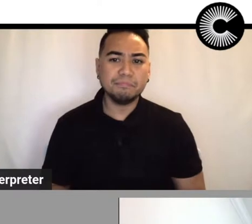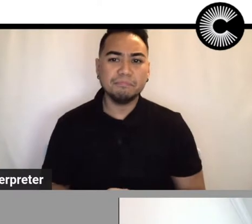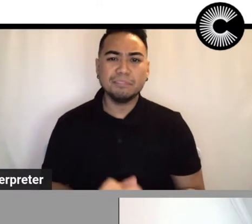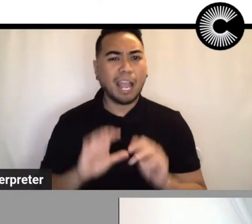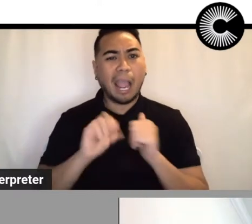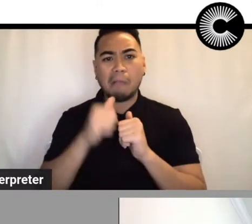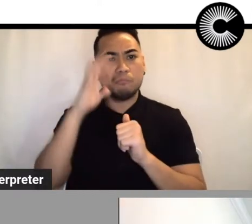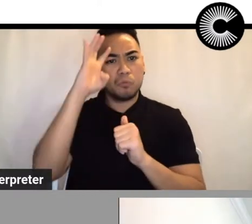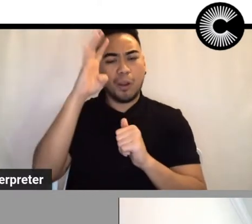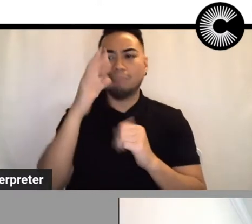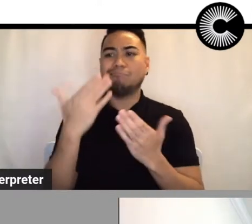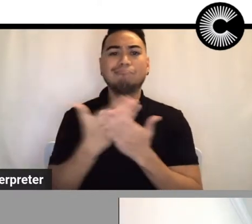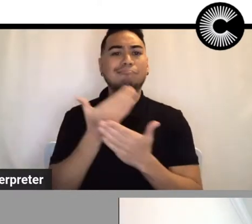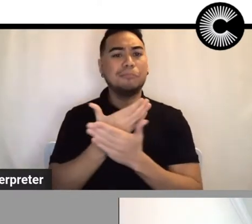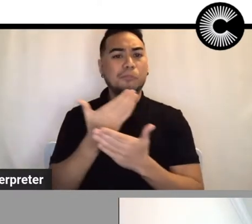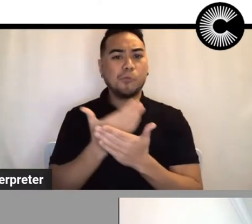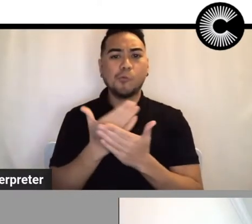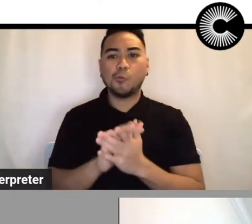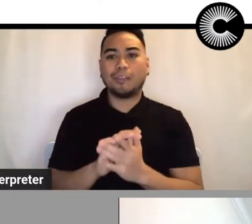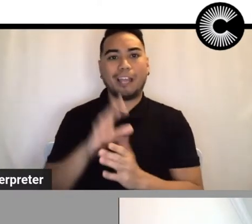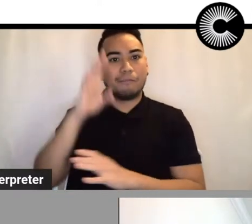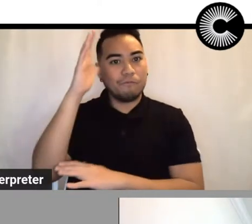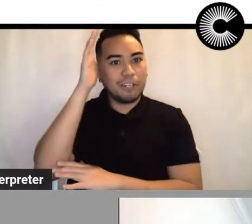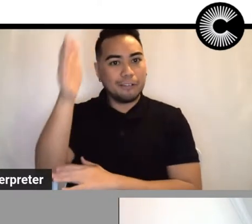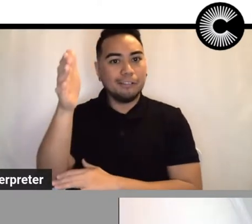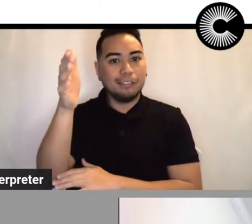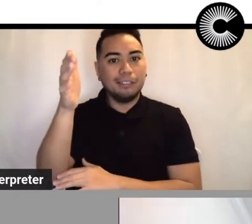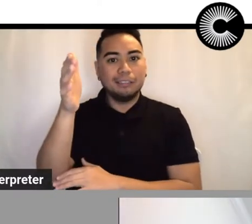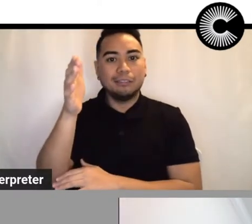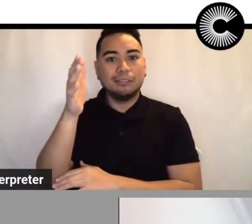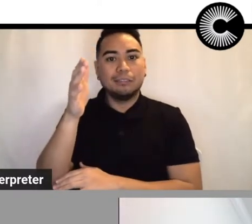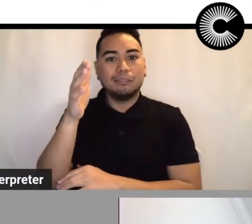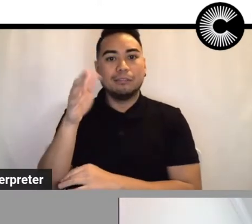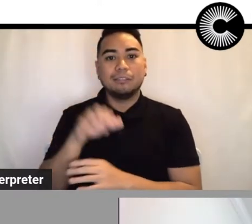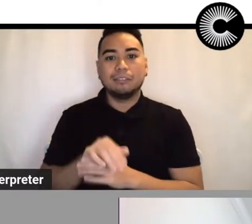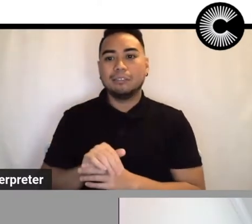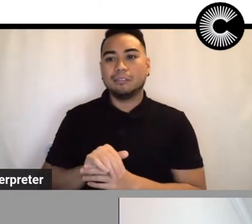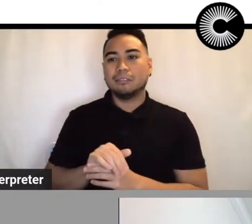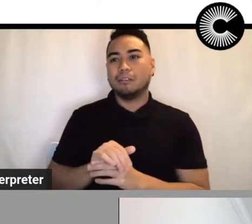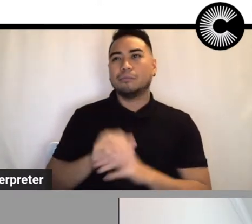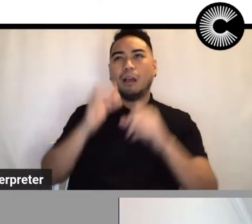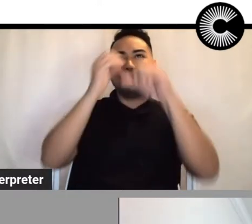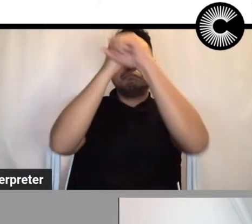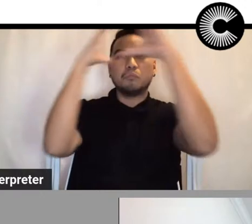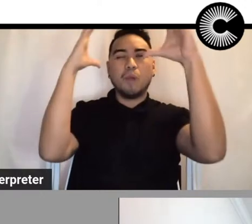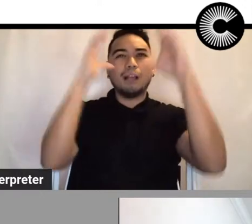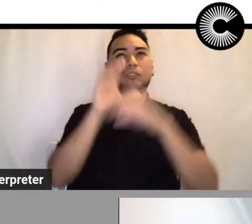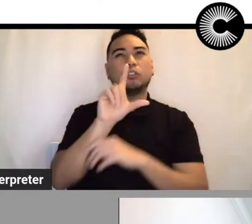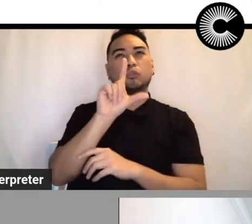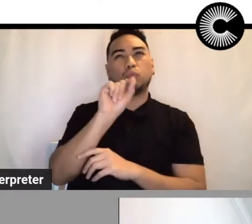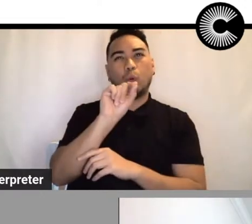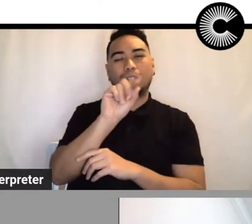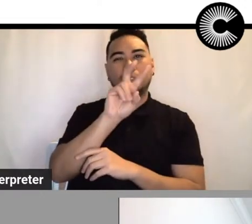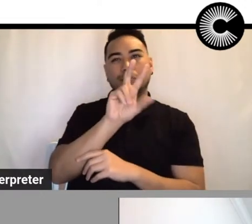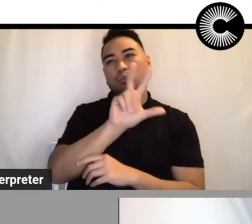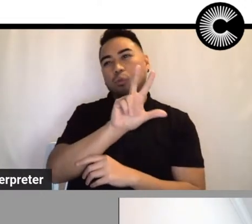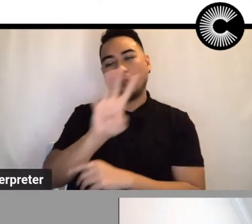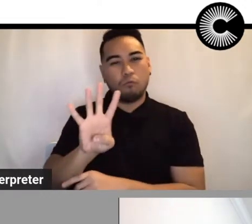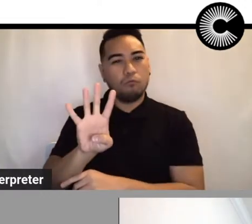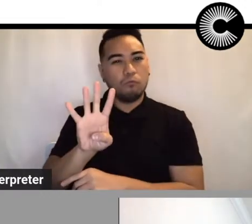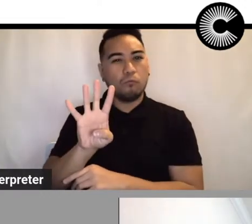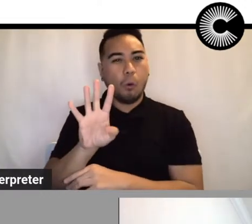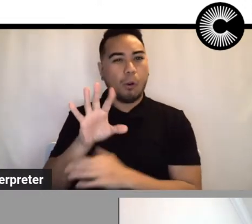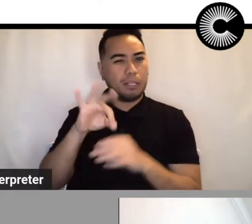future? So putting the 2024 elections into a broader strategic framework, we see it not as Biden versus